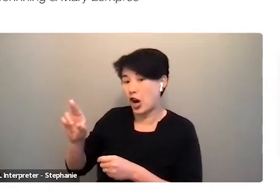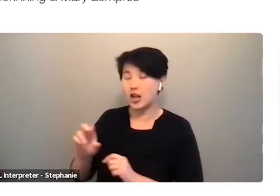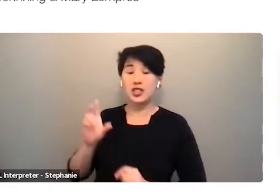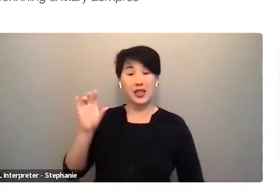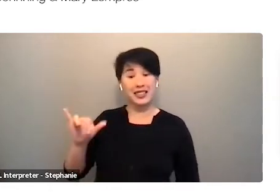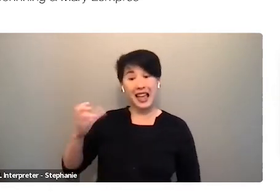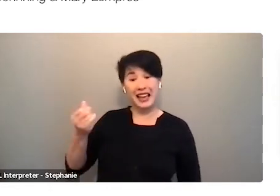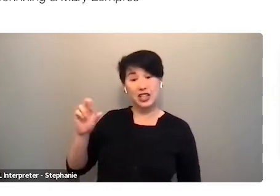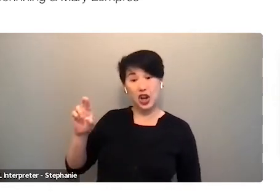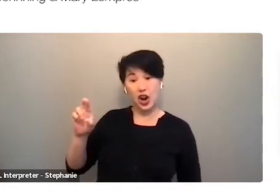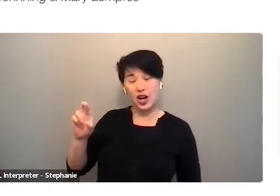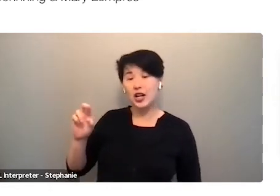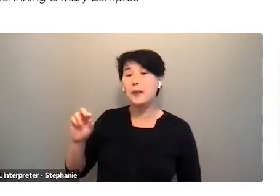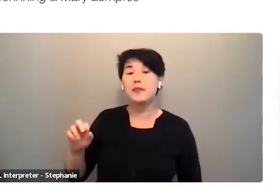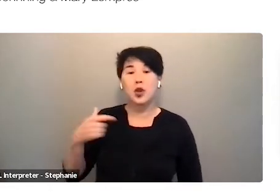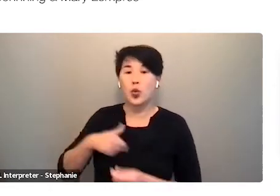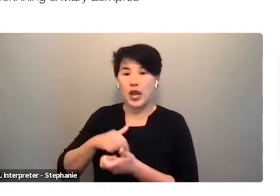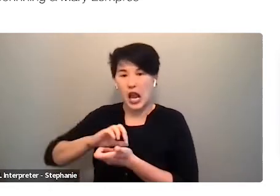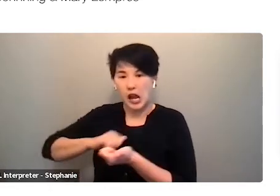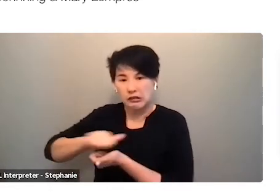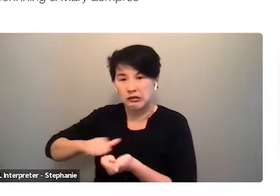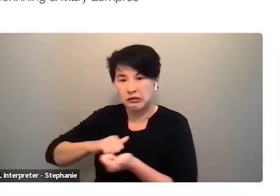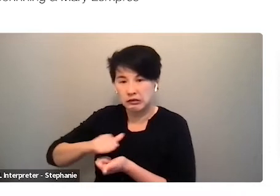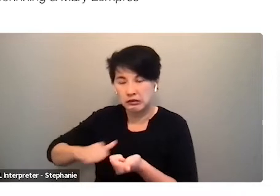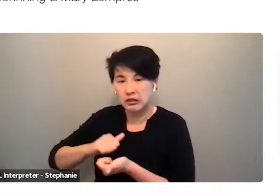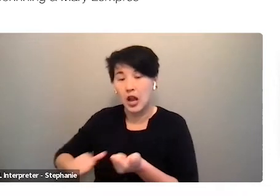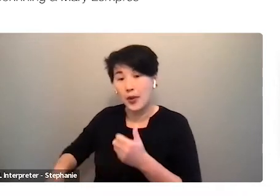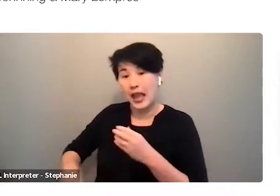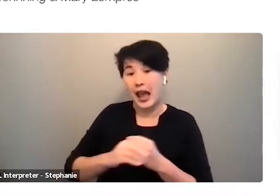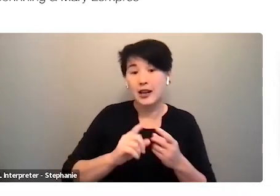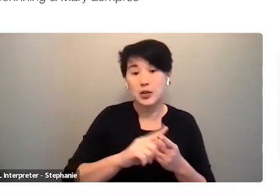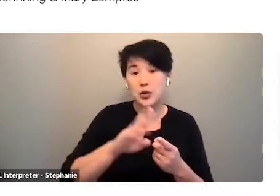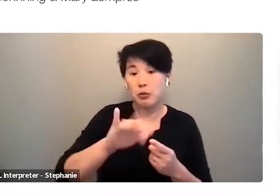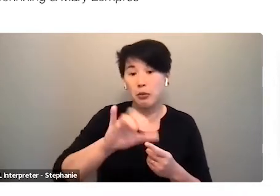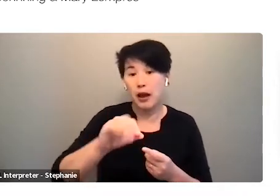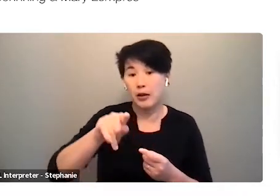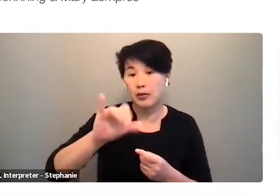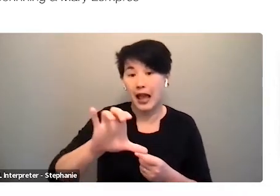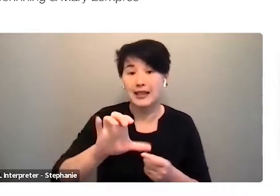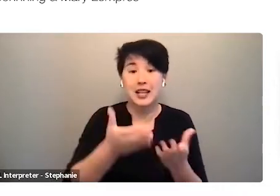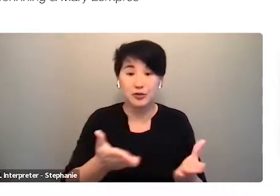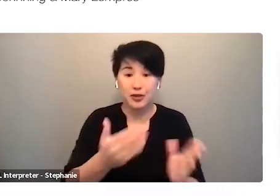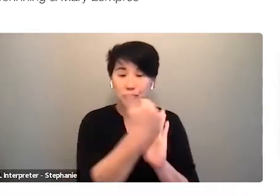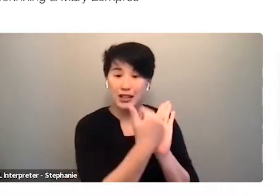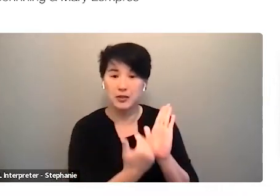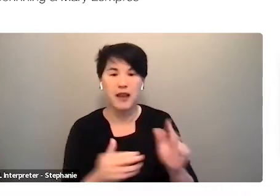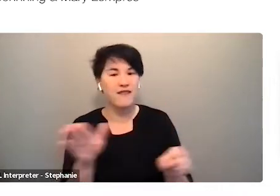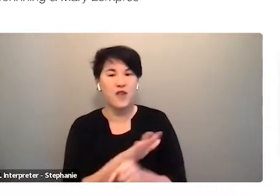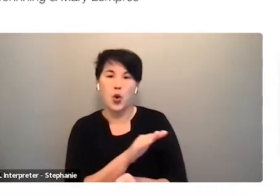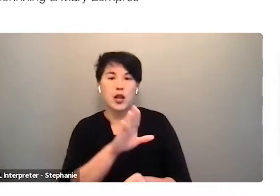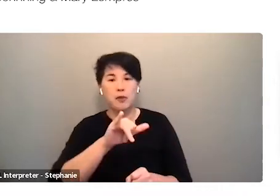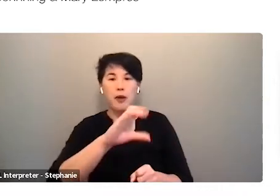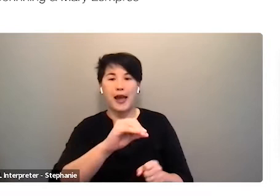biochar and pulverize it and add it to our bioplastic recipe, which is fully biodegradable